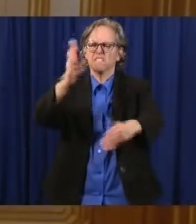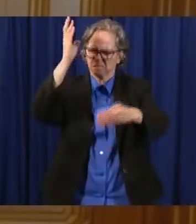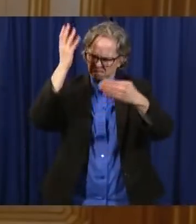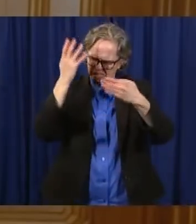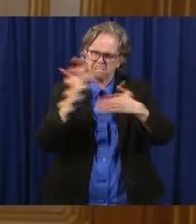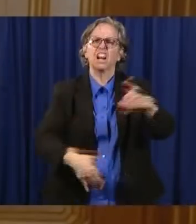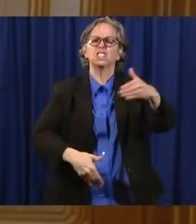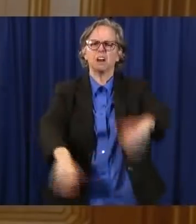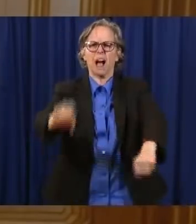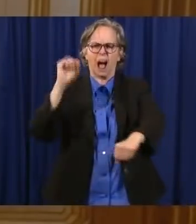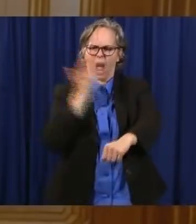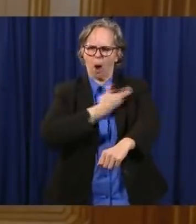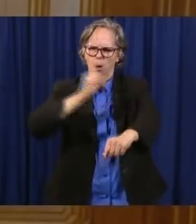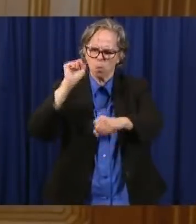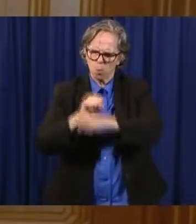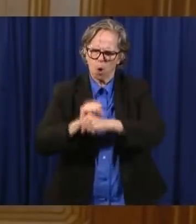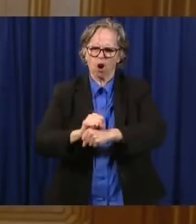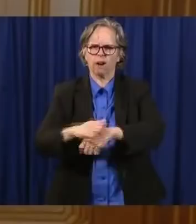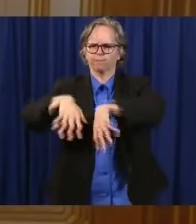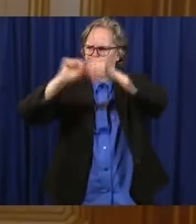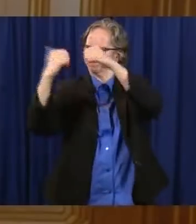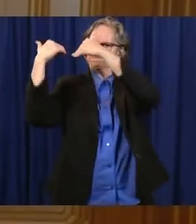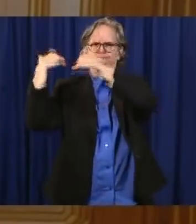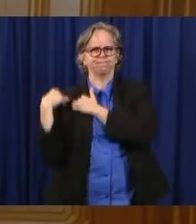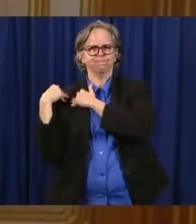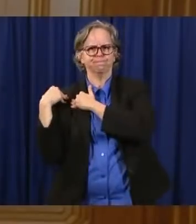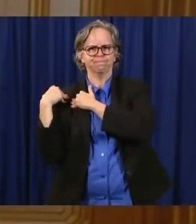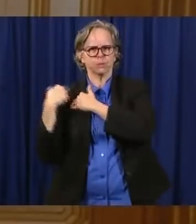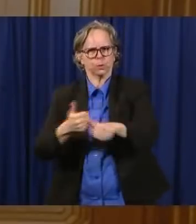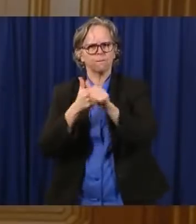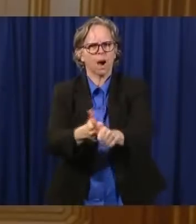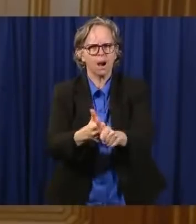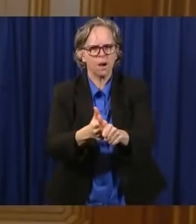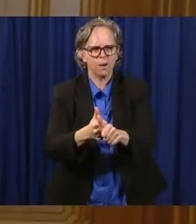Why were these estimates wrong, or were they wrong?